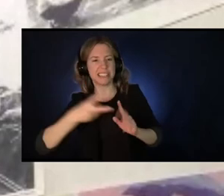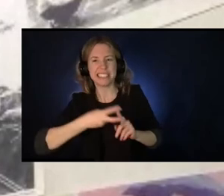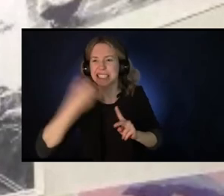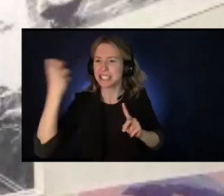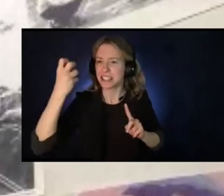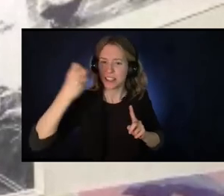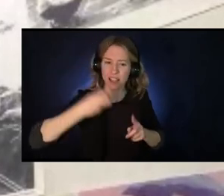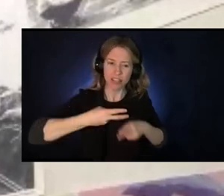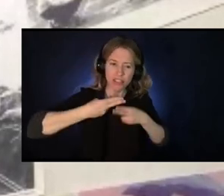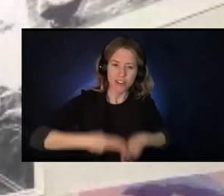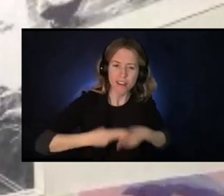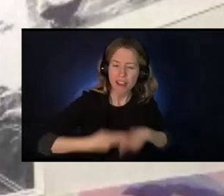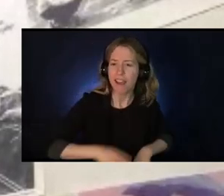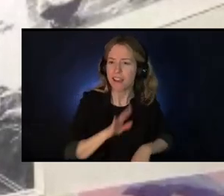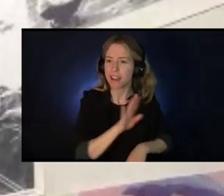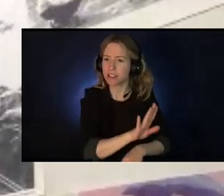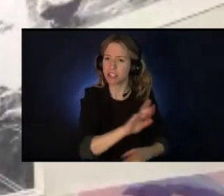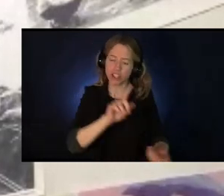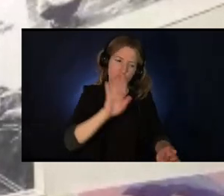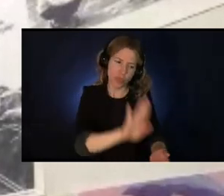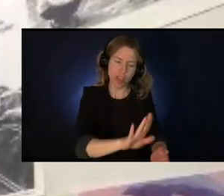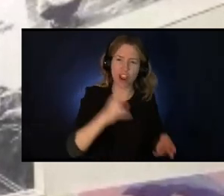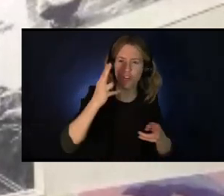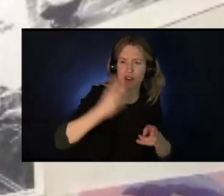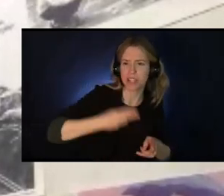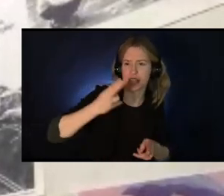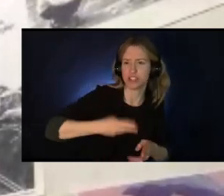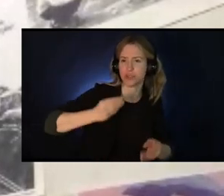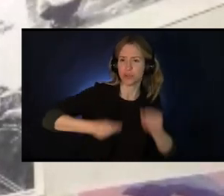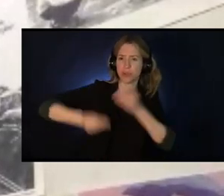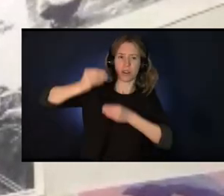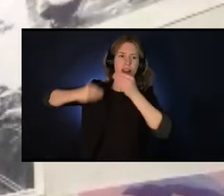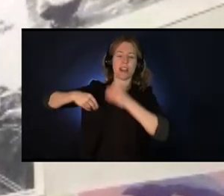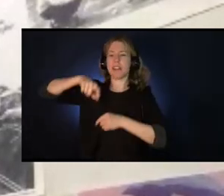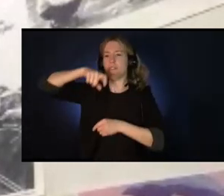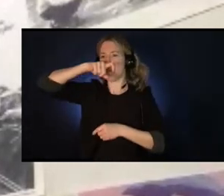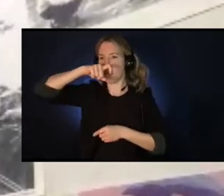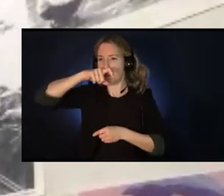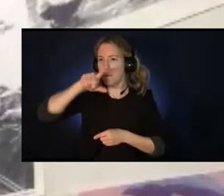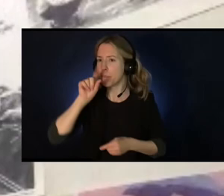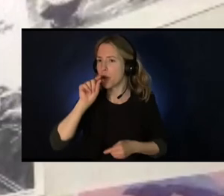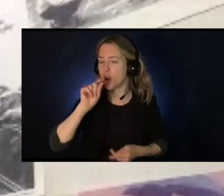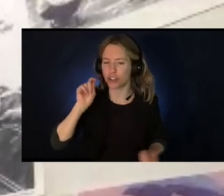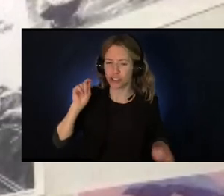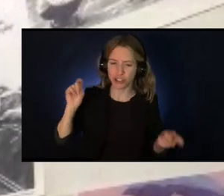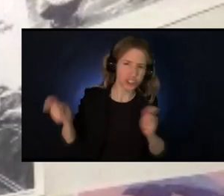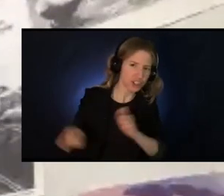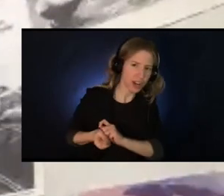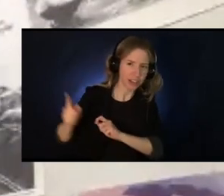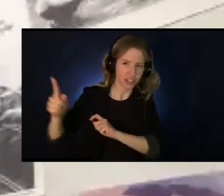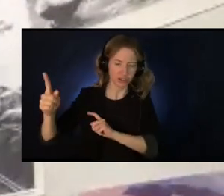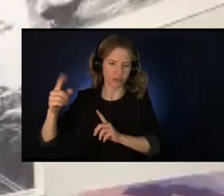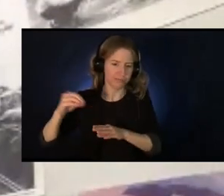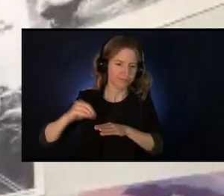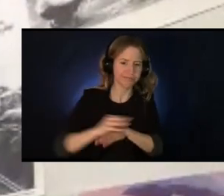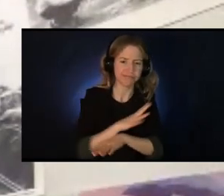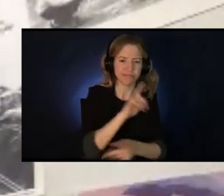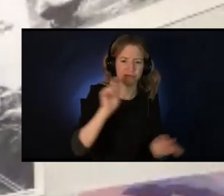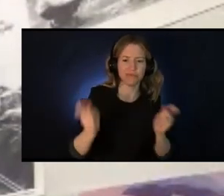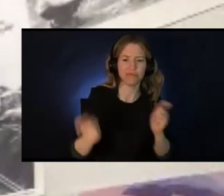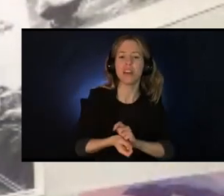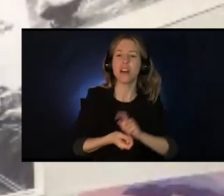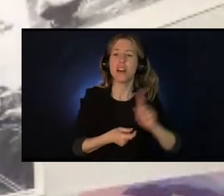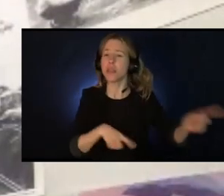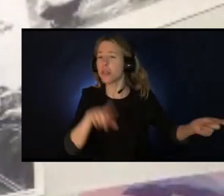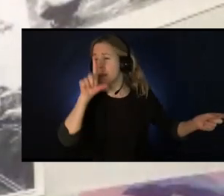and changed their story. The mockingbird sings it all. She knows, what can I